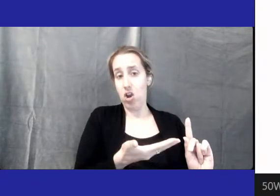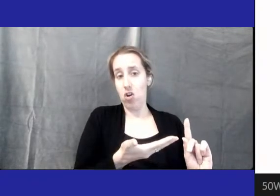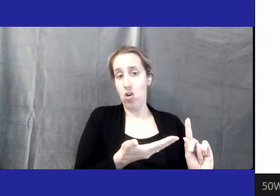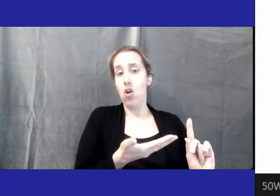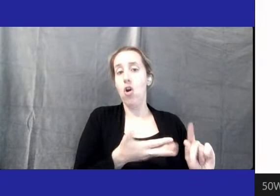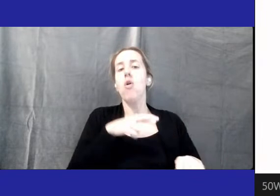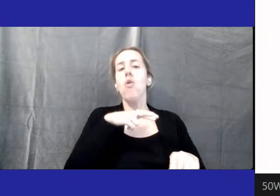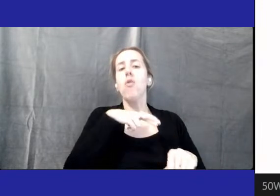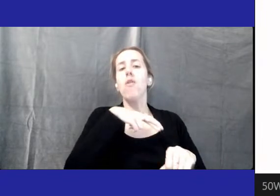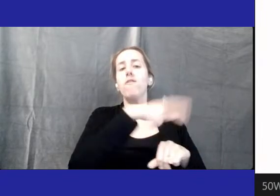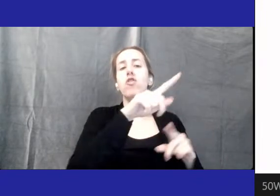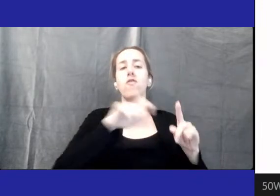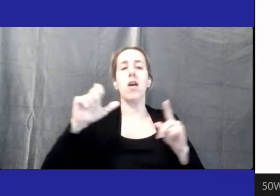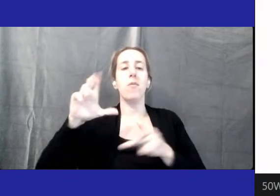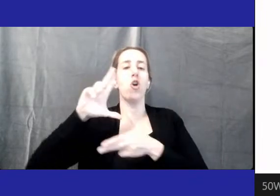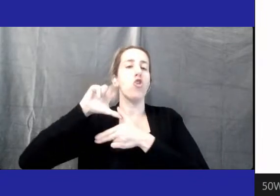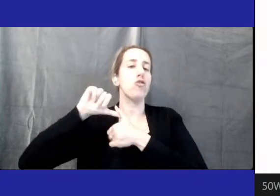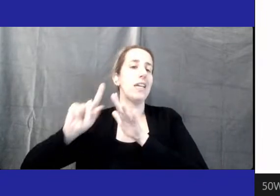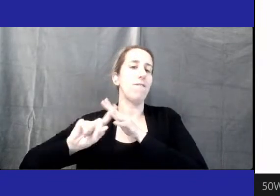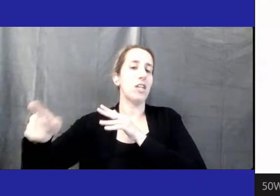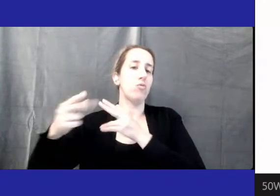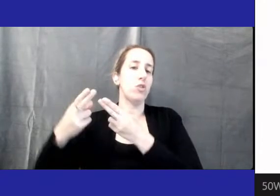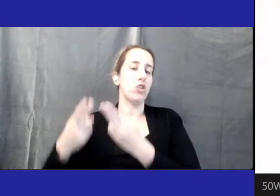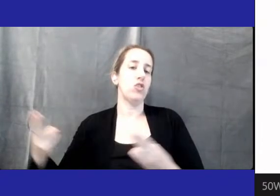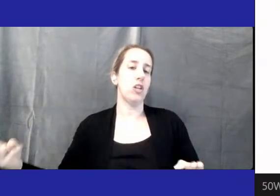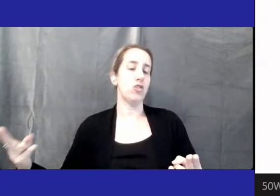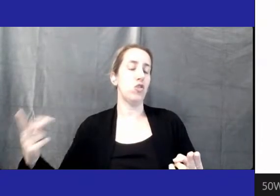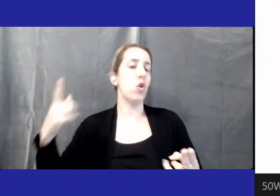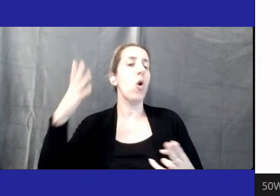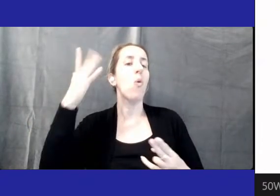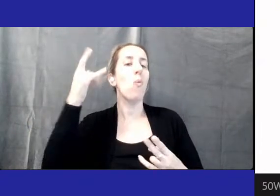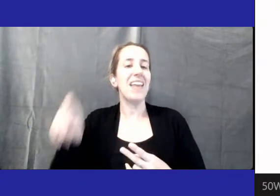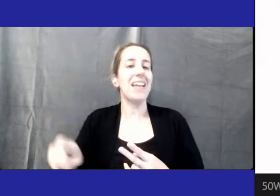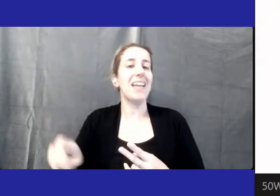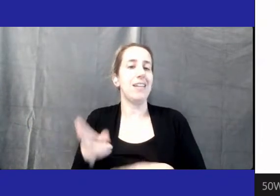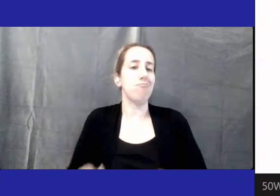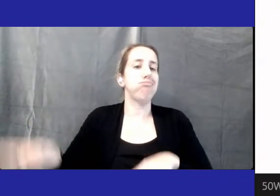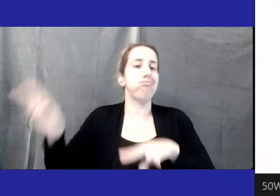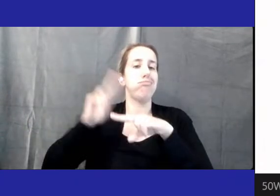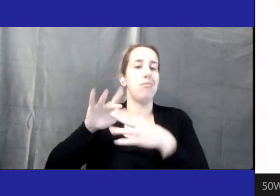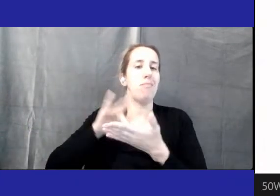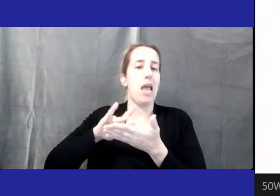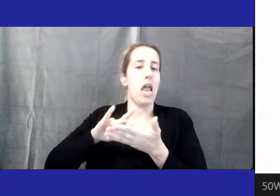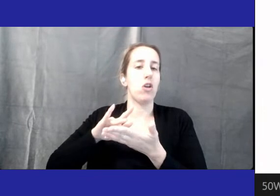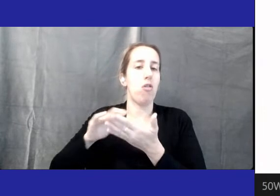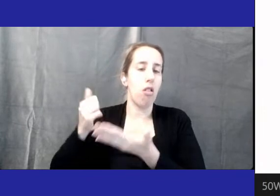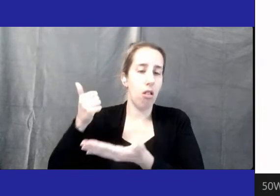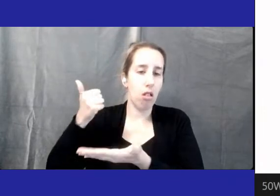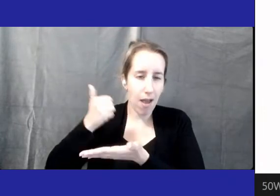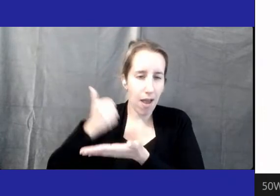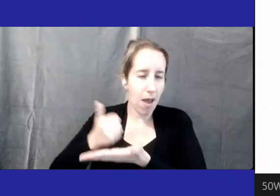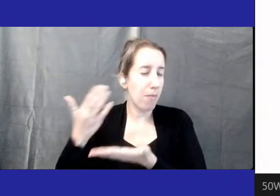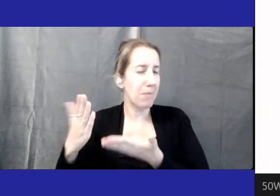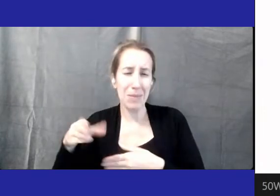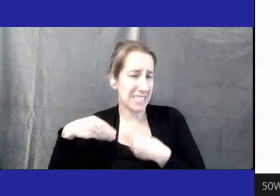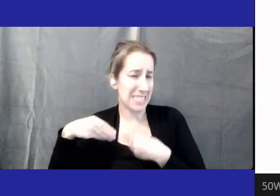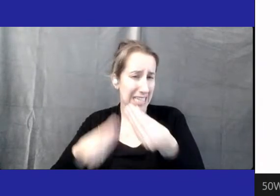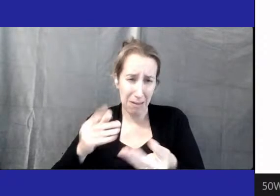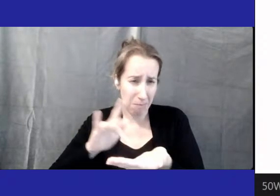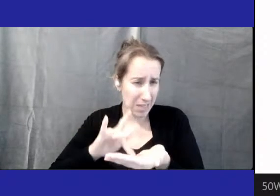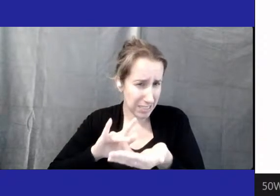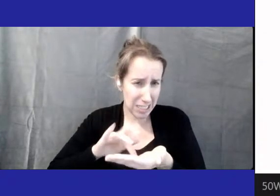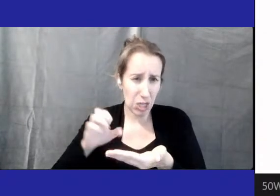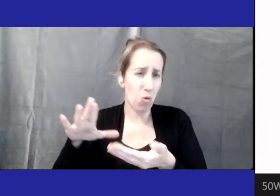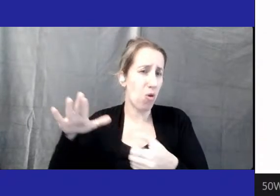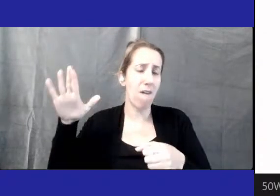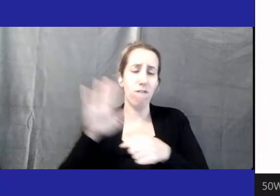shelters due to their need for assistance with something like administering their medication or maybe a Foley catheter